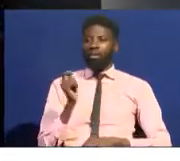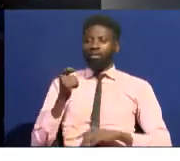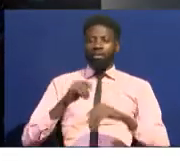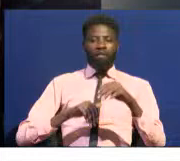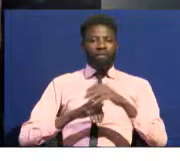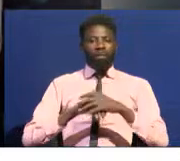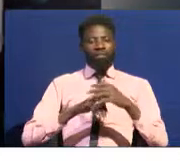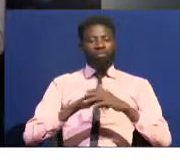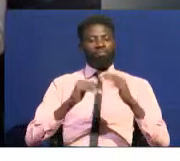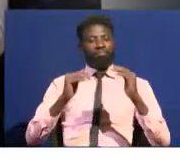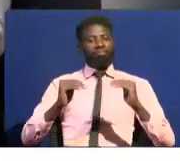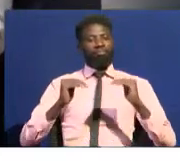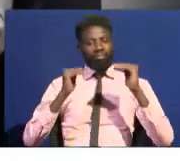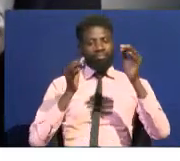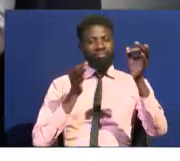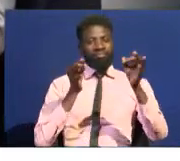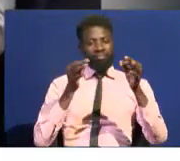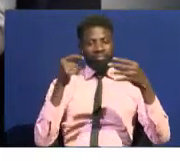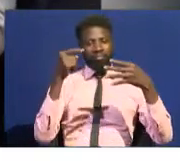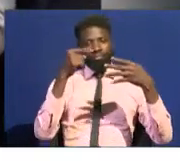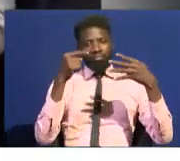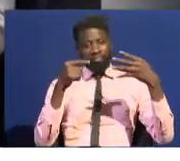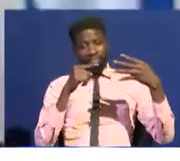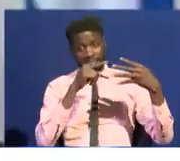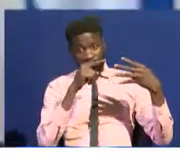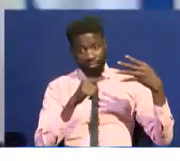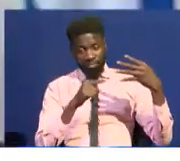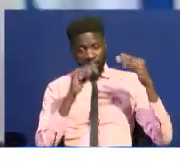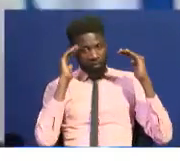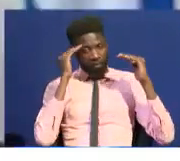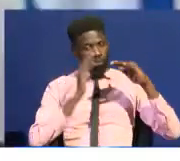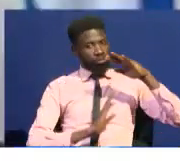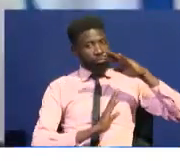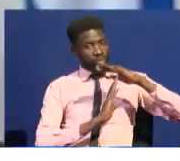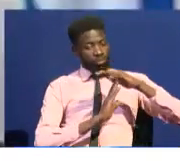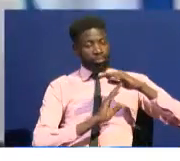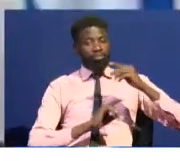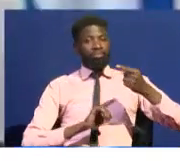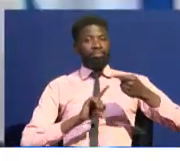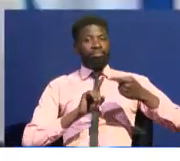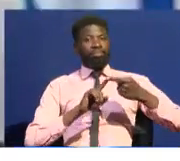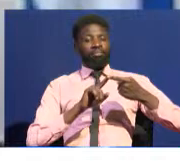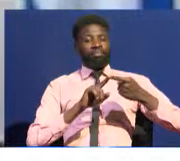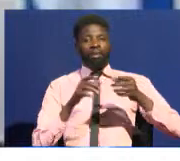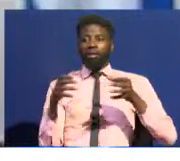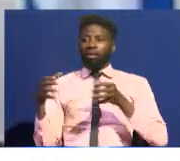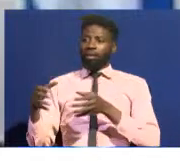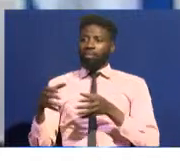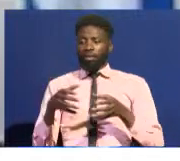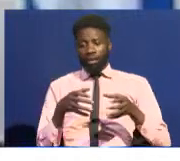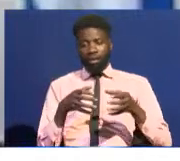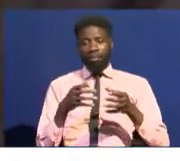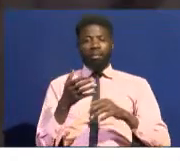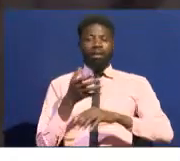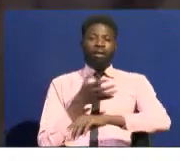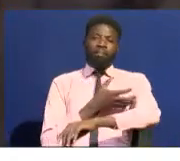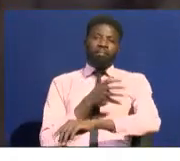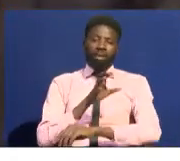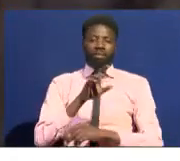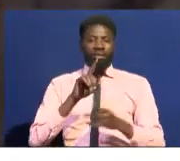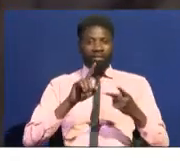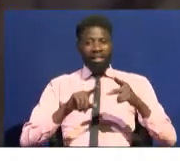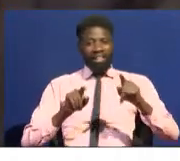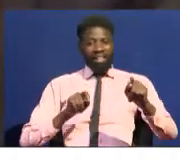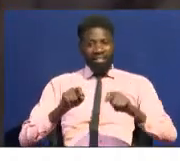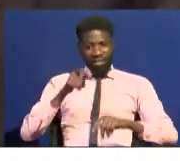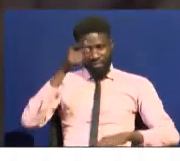football standards, outlining key four areas that he will put the focus on, which include club empowerment, improved governance and development of